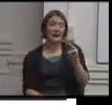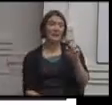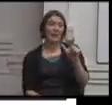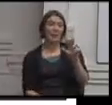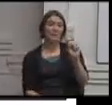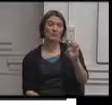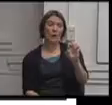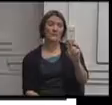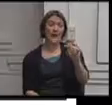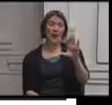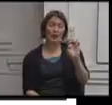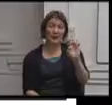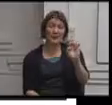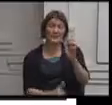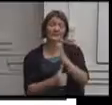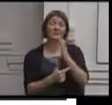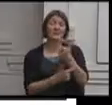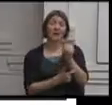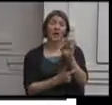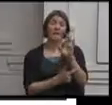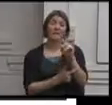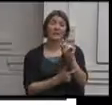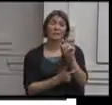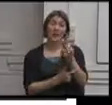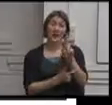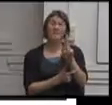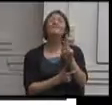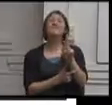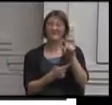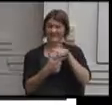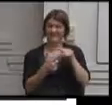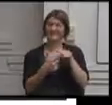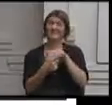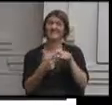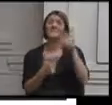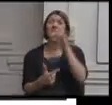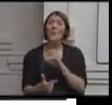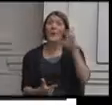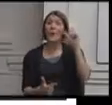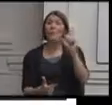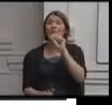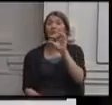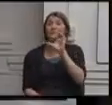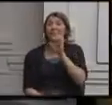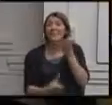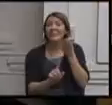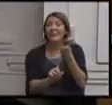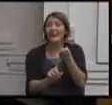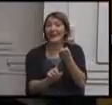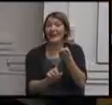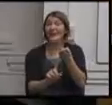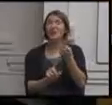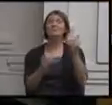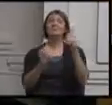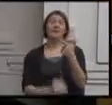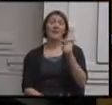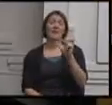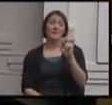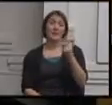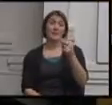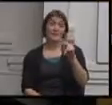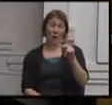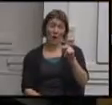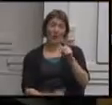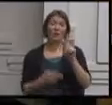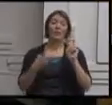Terrace, Garfield Drive, and Glen Park, which is comprised of a lot of older adults, Glen Park and Mountain